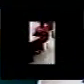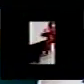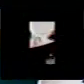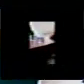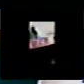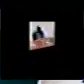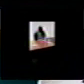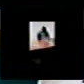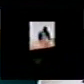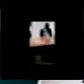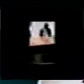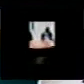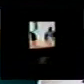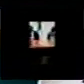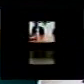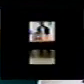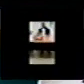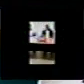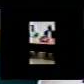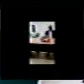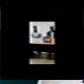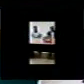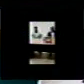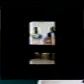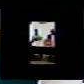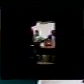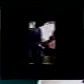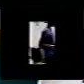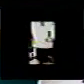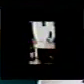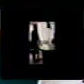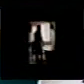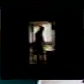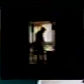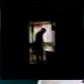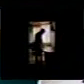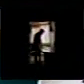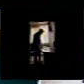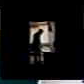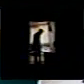of Satan. It says in 2 Corinthians chapter 12 verse 7,